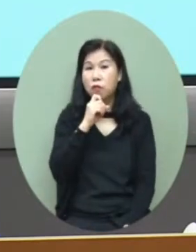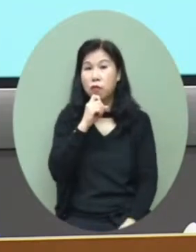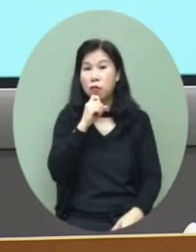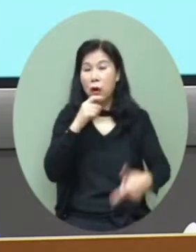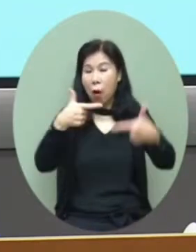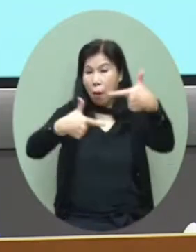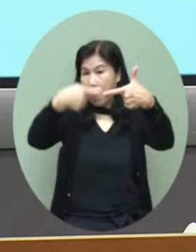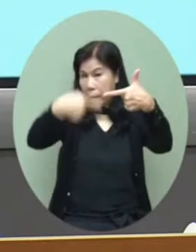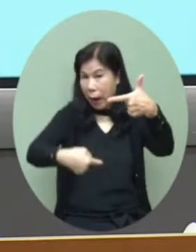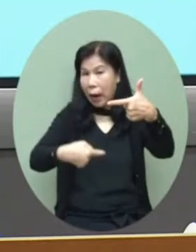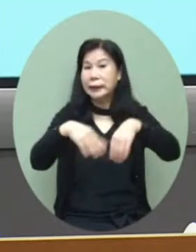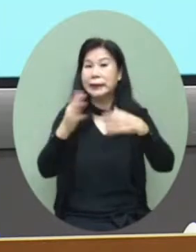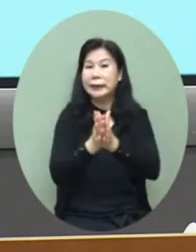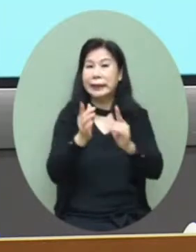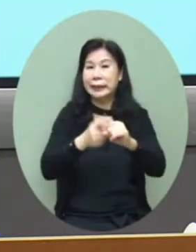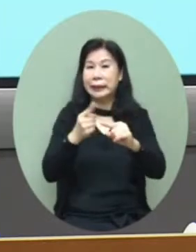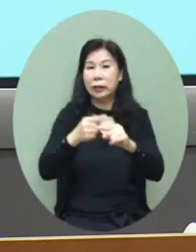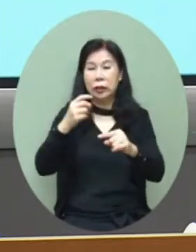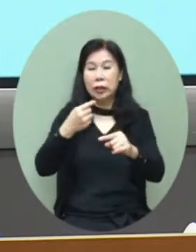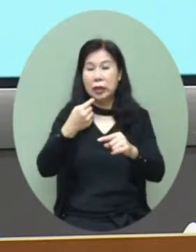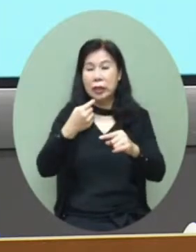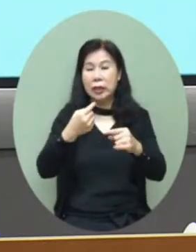the present red and yellow coat